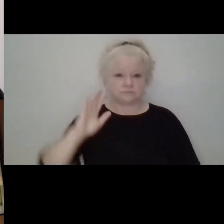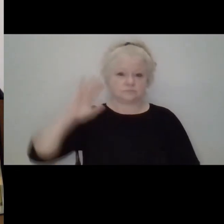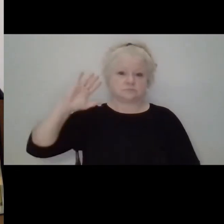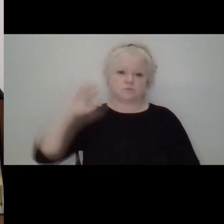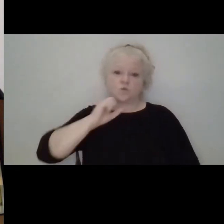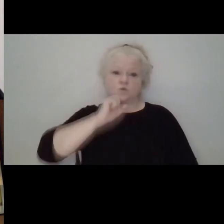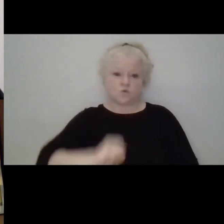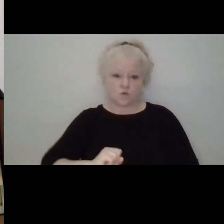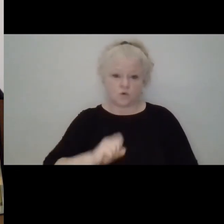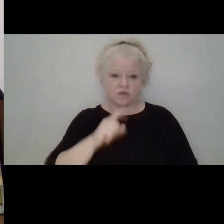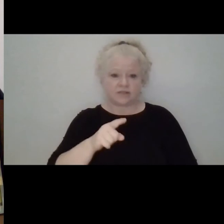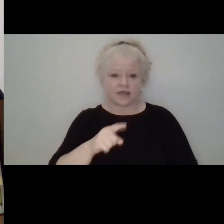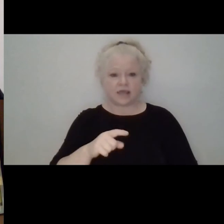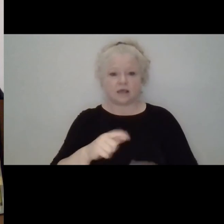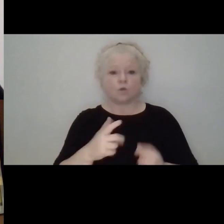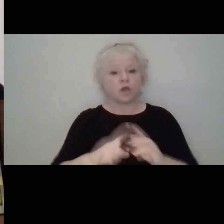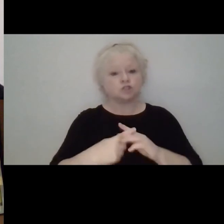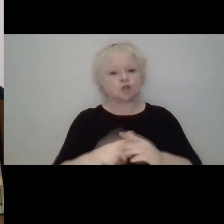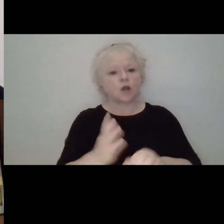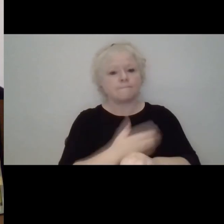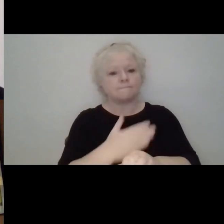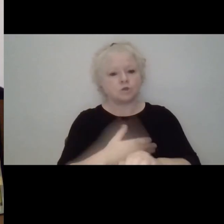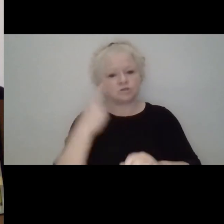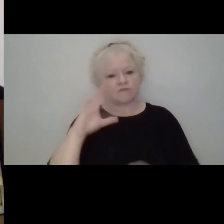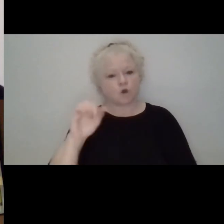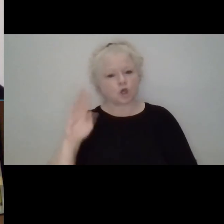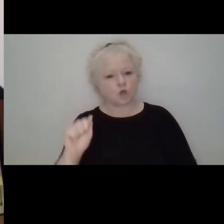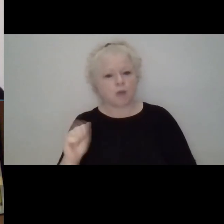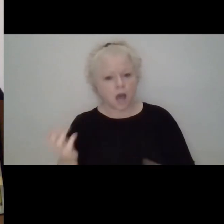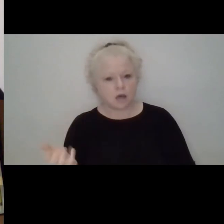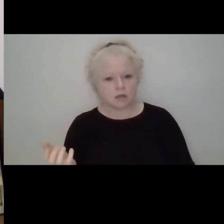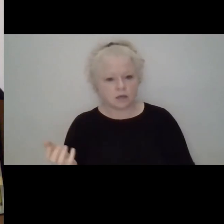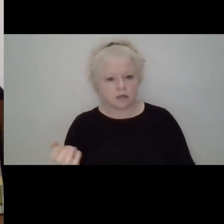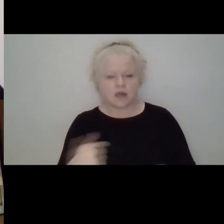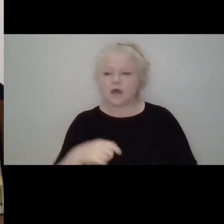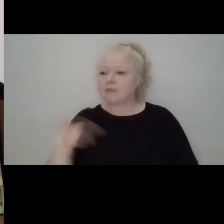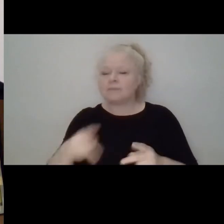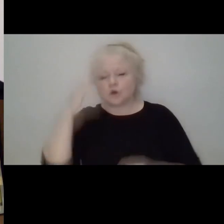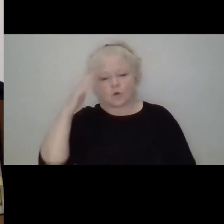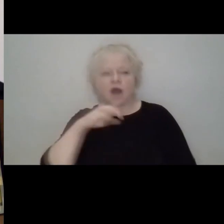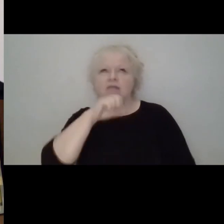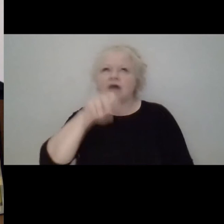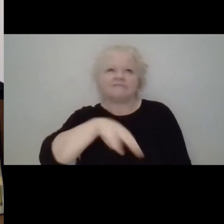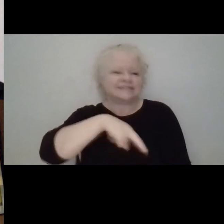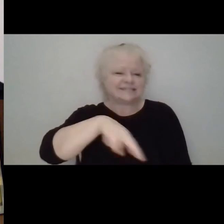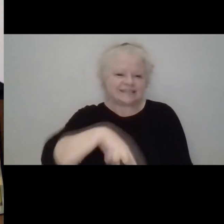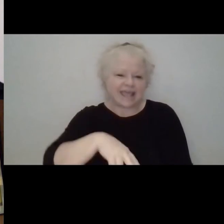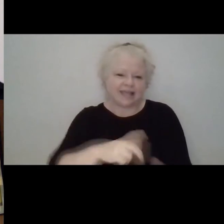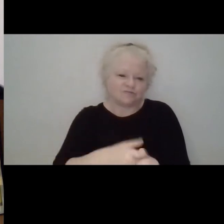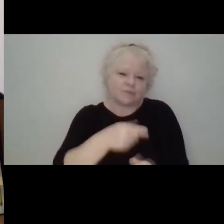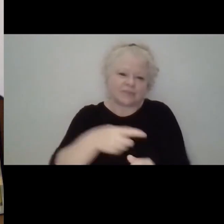It's the key place for the creation of music in Cuba. So I think people know that I love to dance, and probably that's where it comes from. Right.